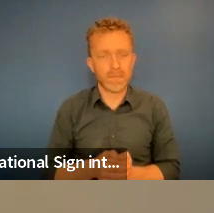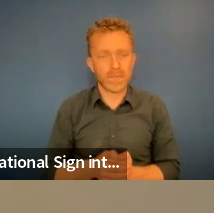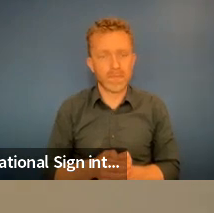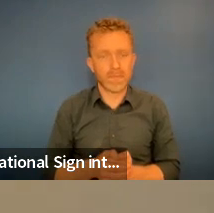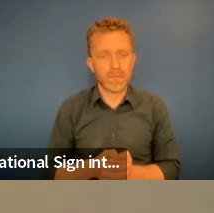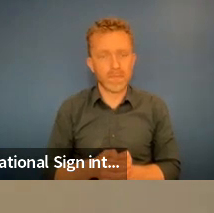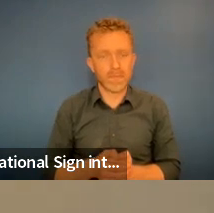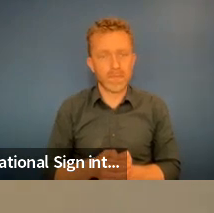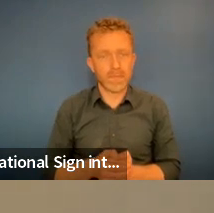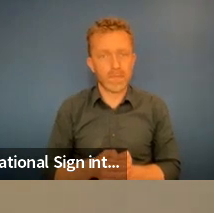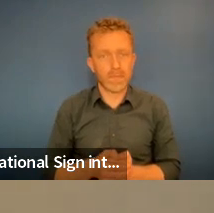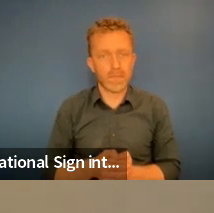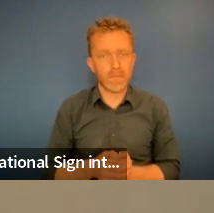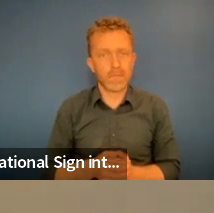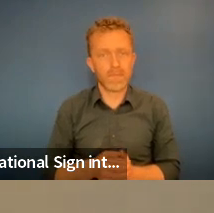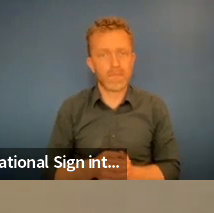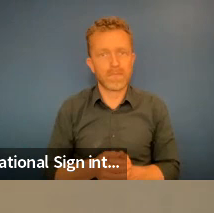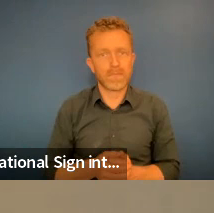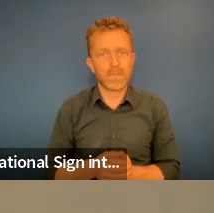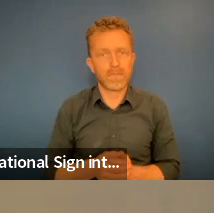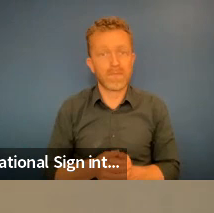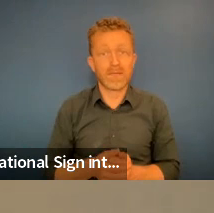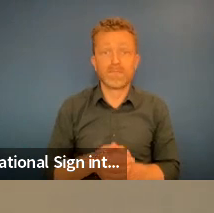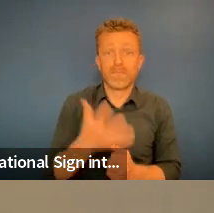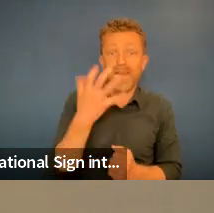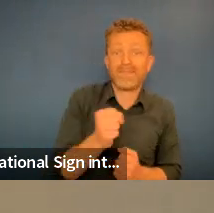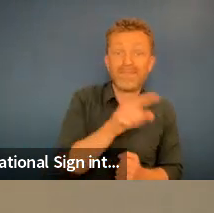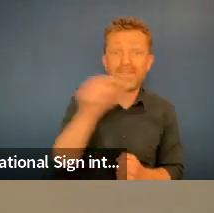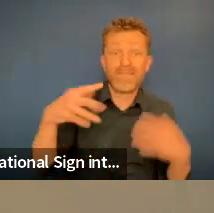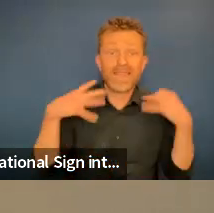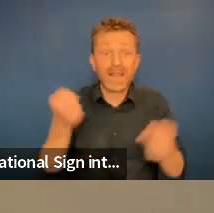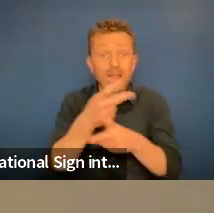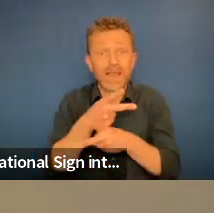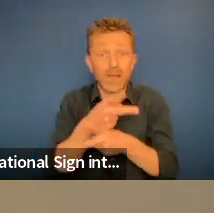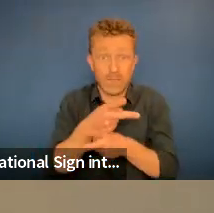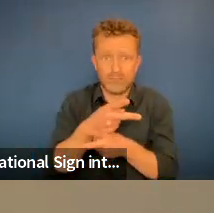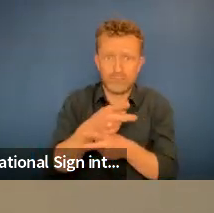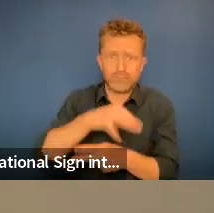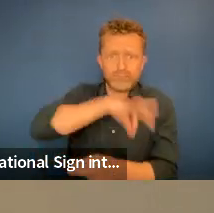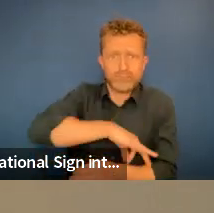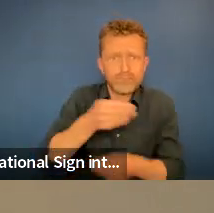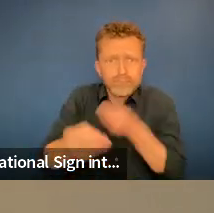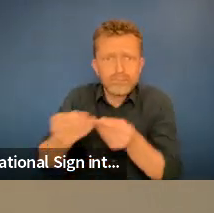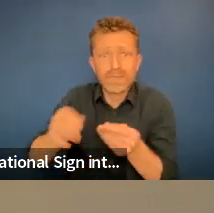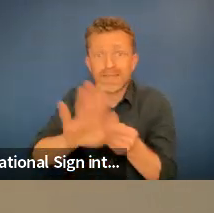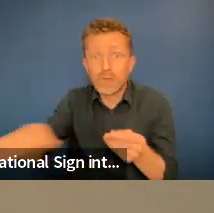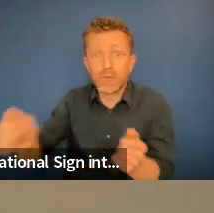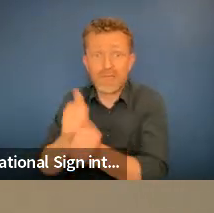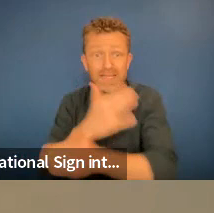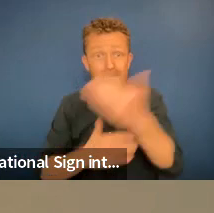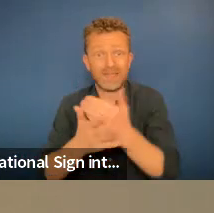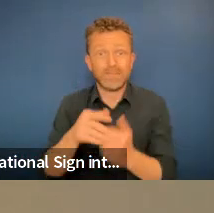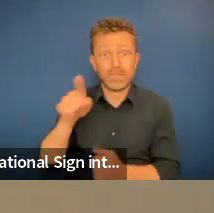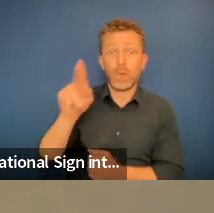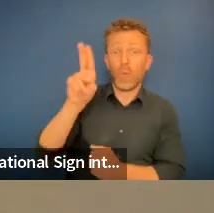for Peace identified access hubs that were capacitated to provide the complete services needed for children